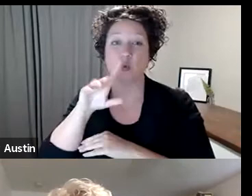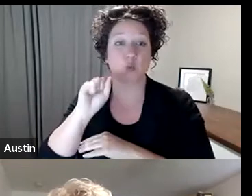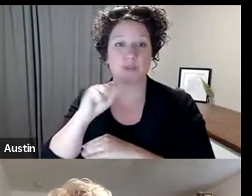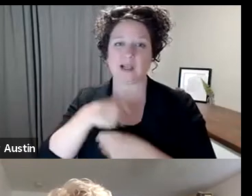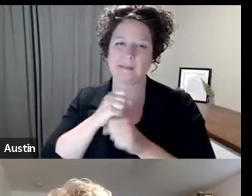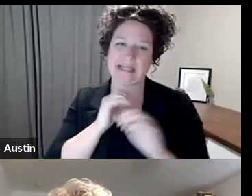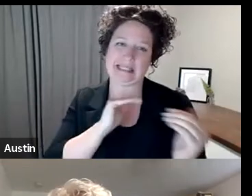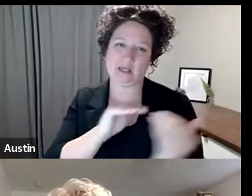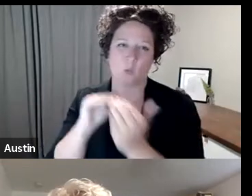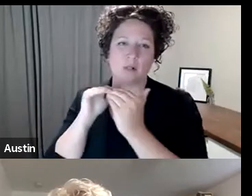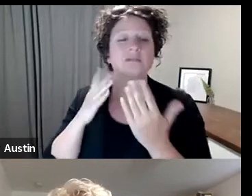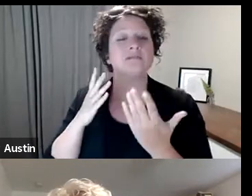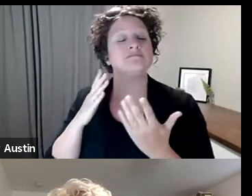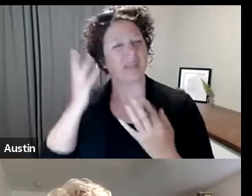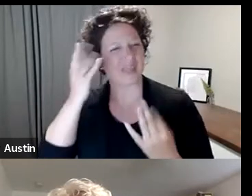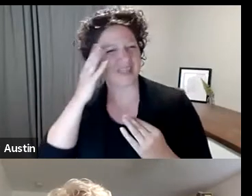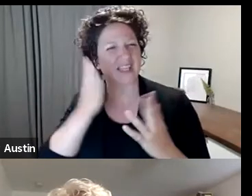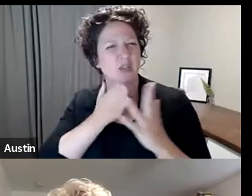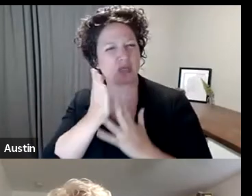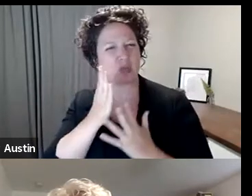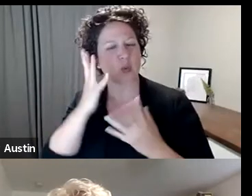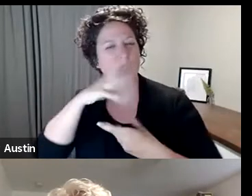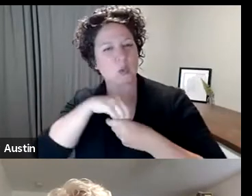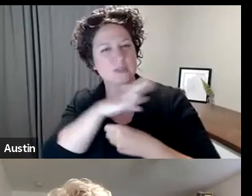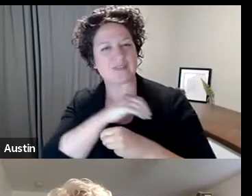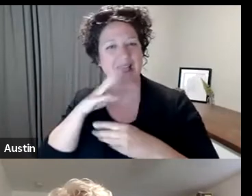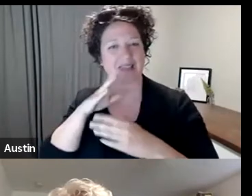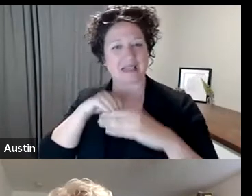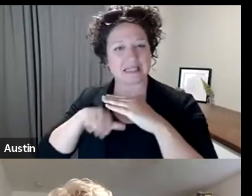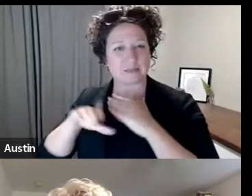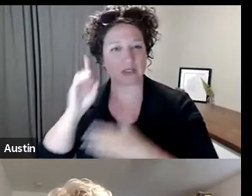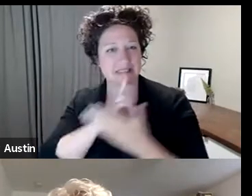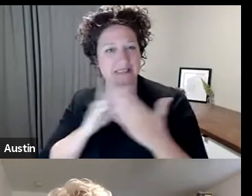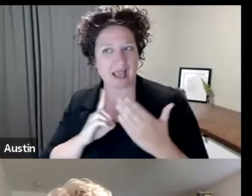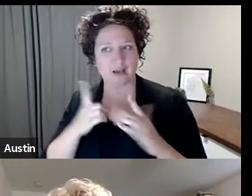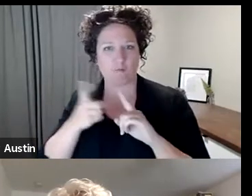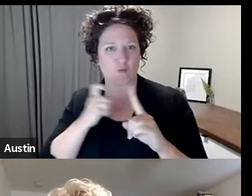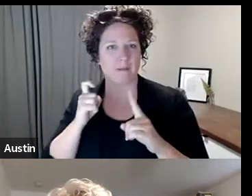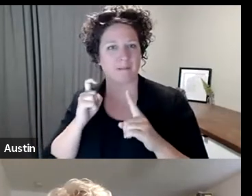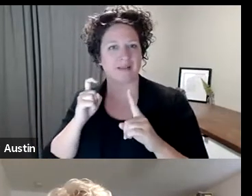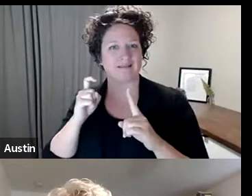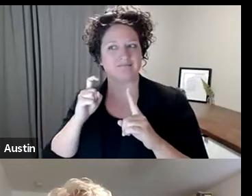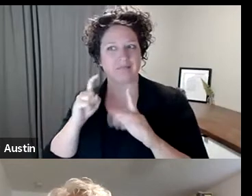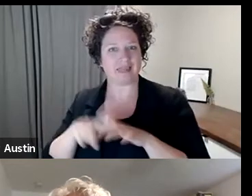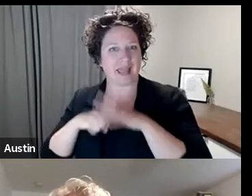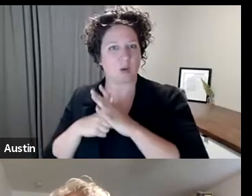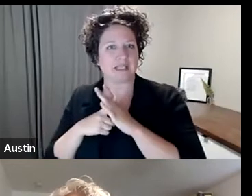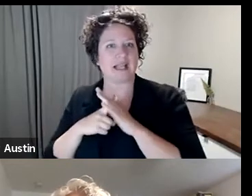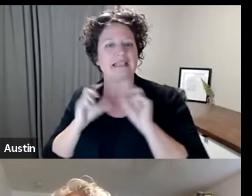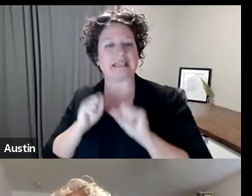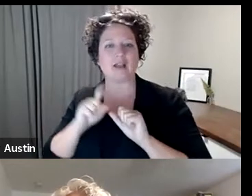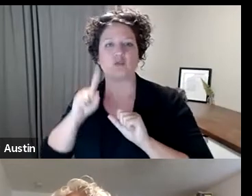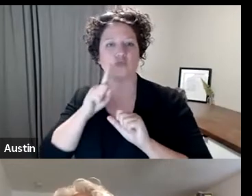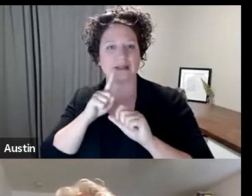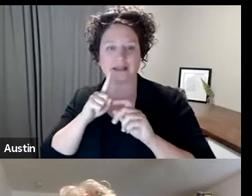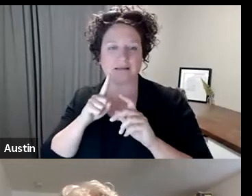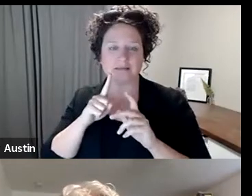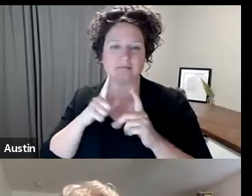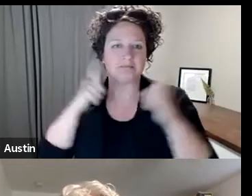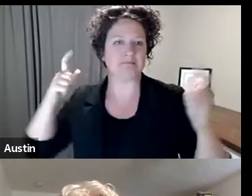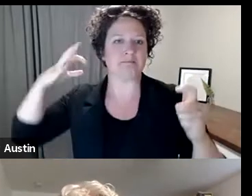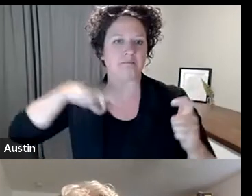equally. And thinking through inclusive and accessible design from the outset can reap large-scale benefits for